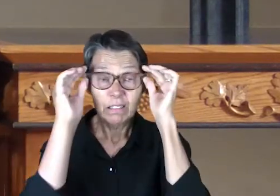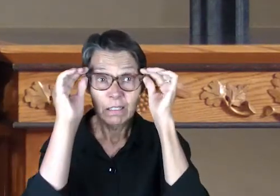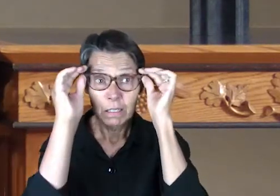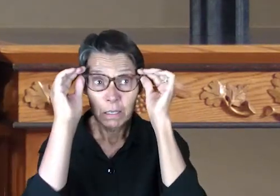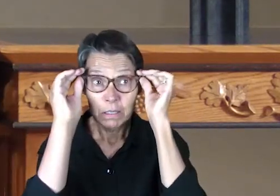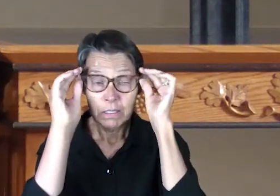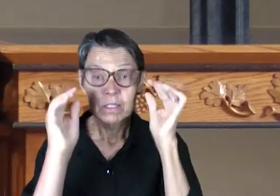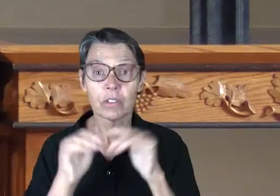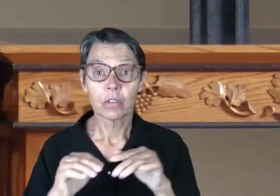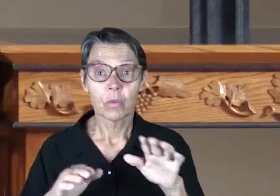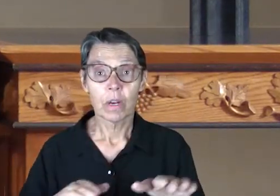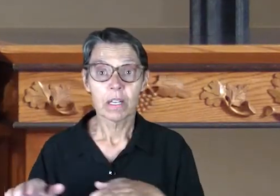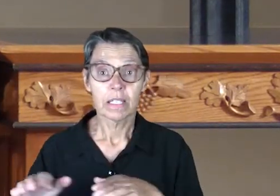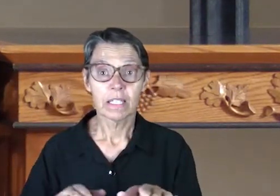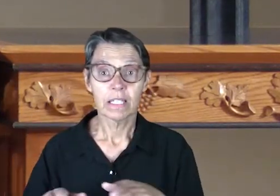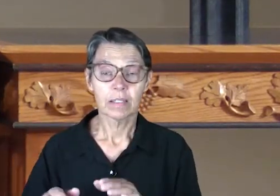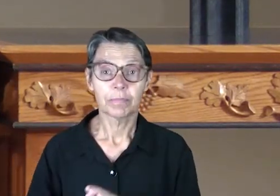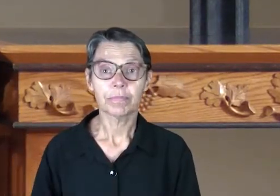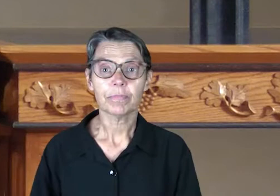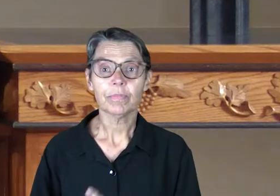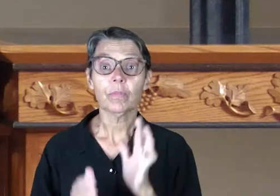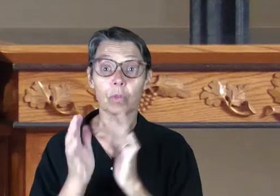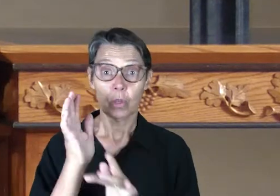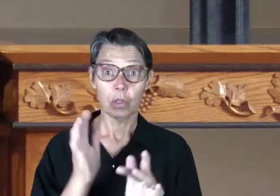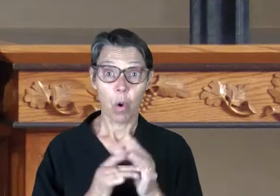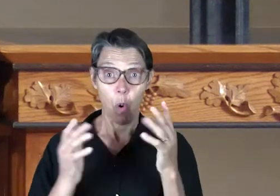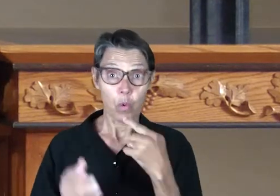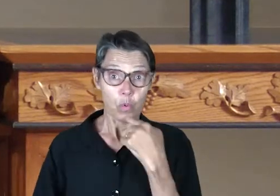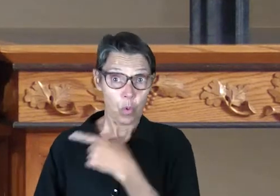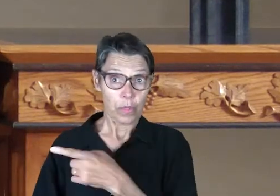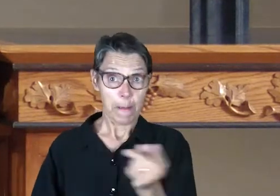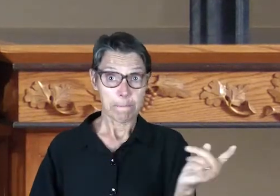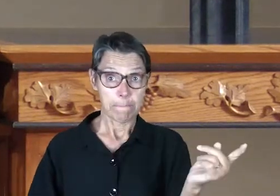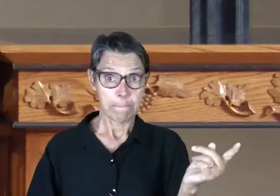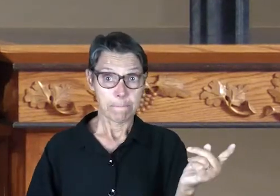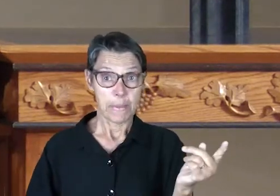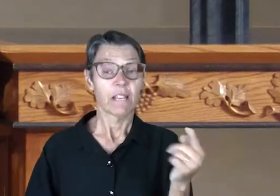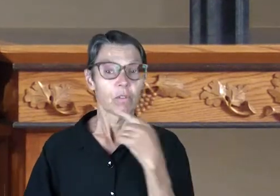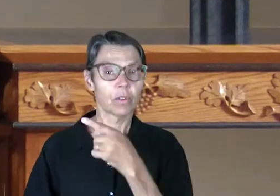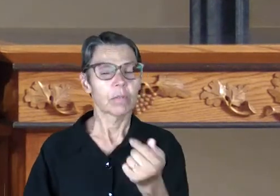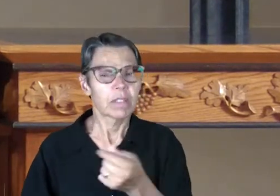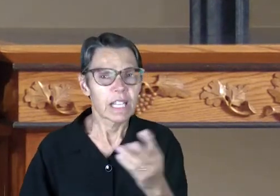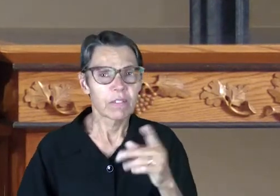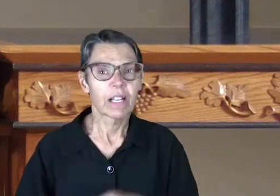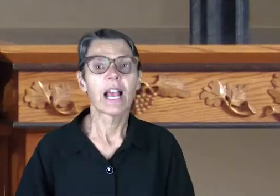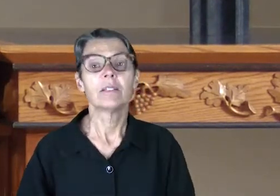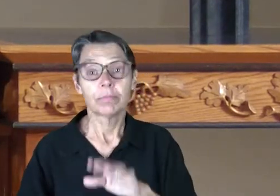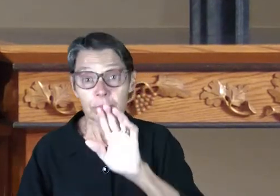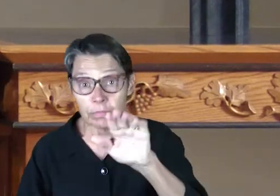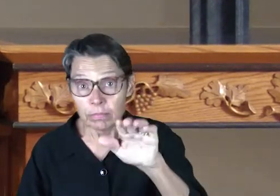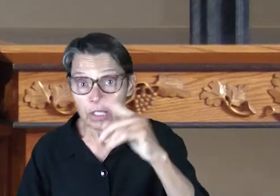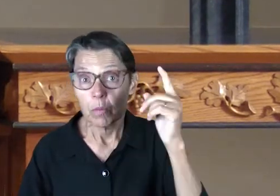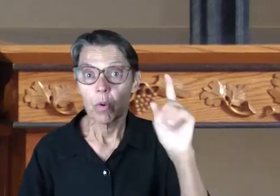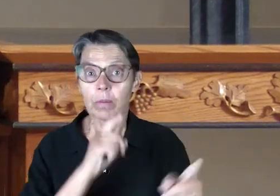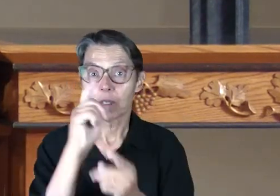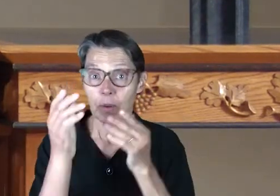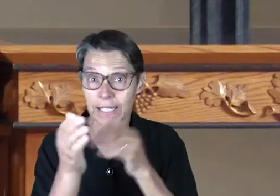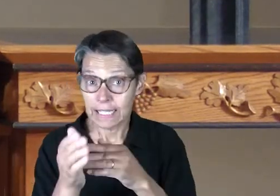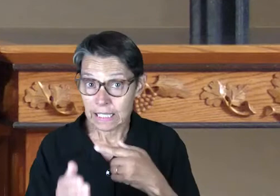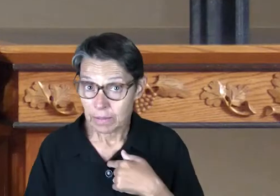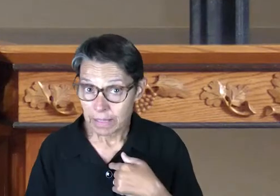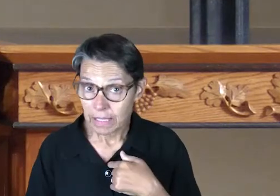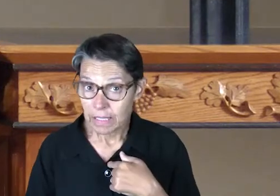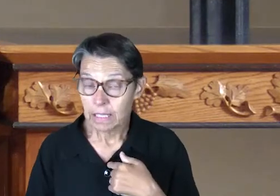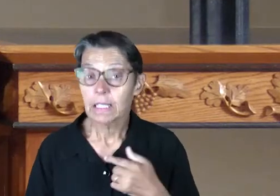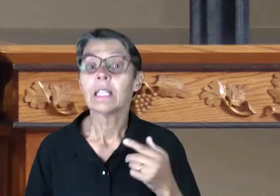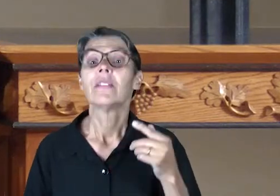the time. And so he's told the disciples more than once, He's told the disciples, I'm going to be